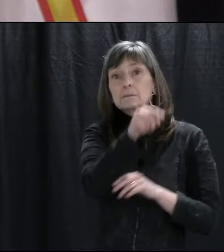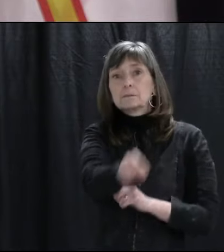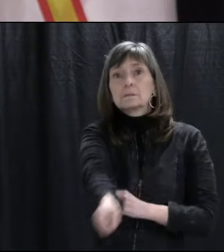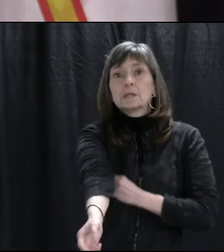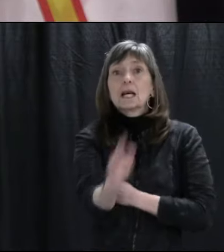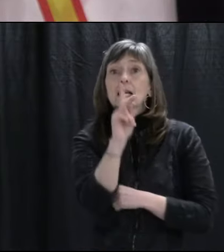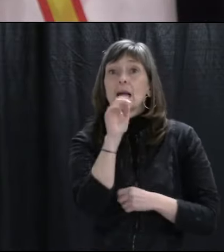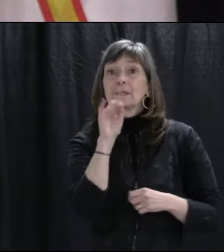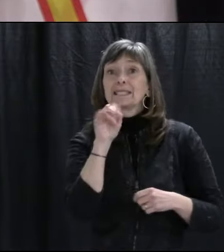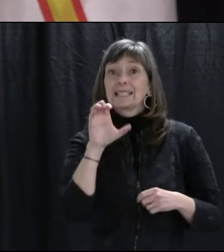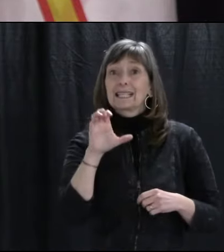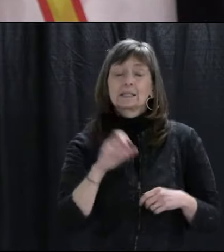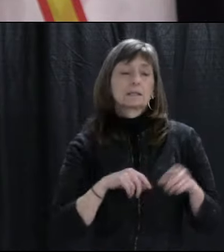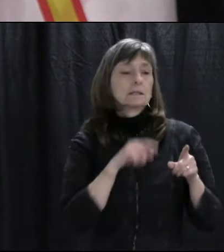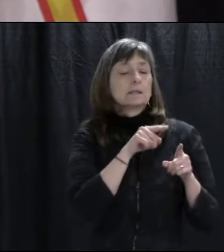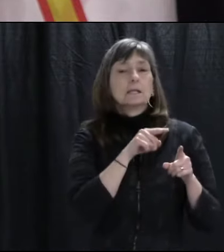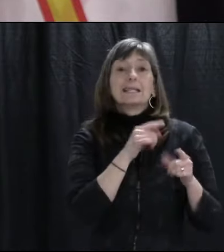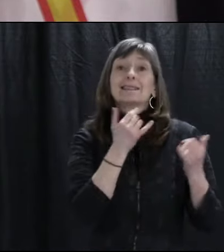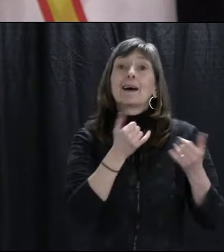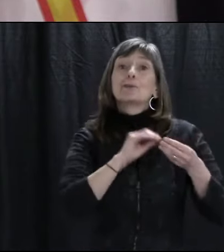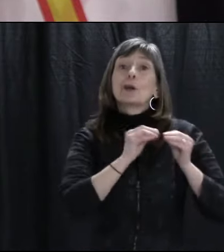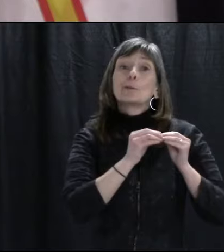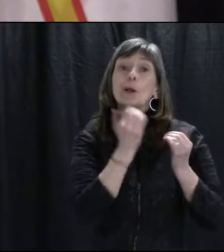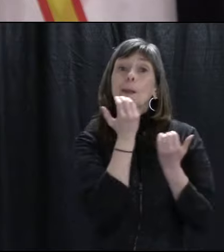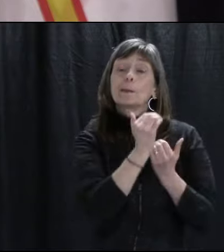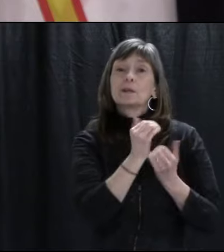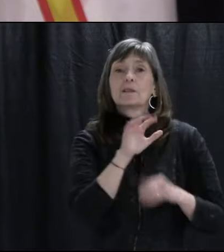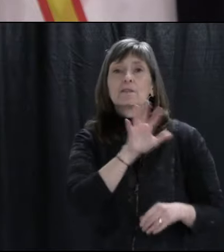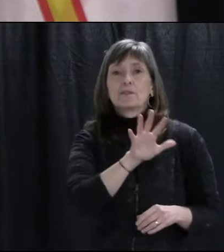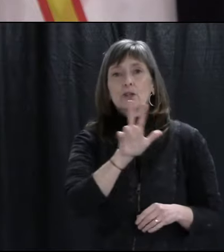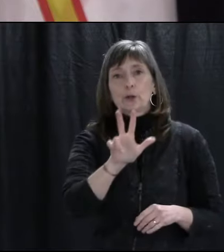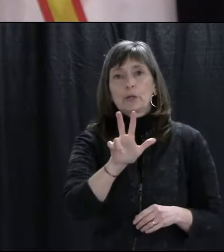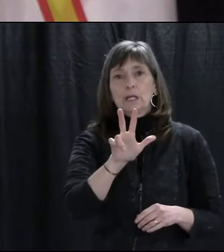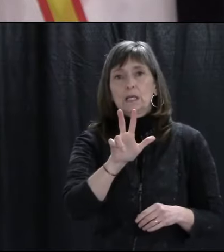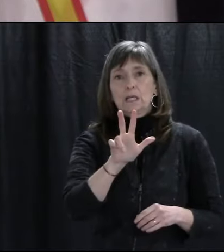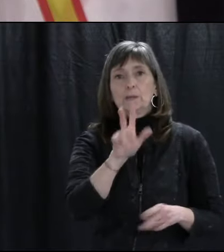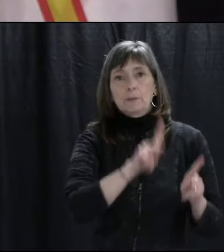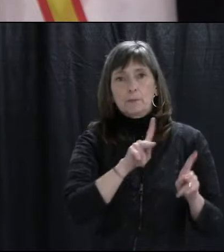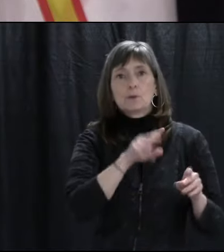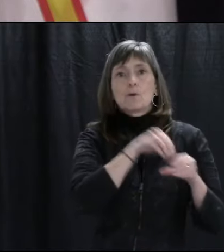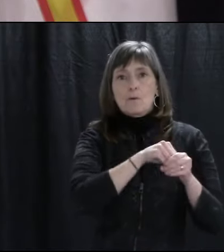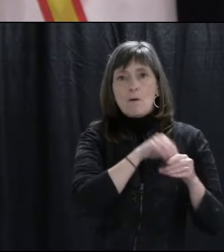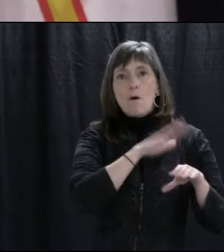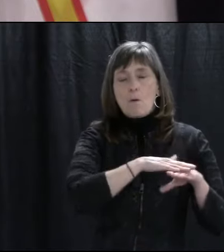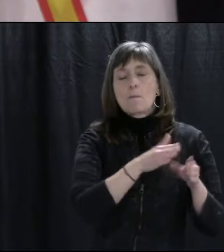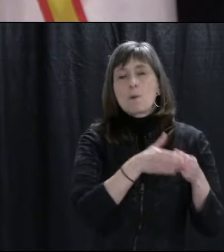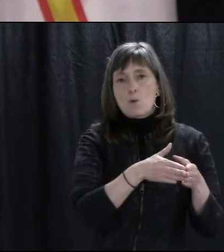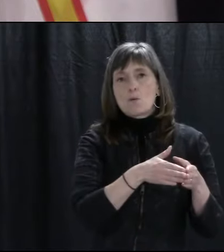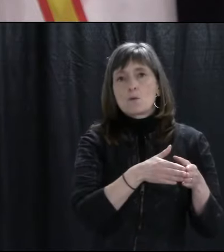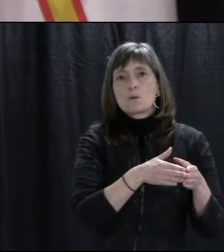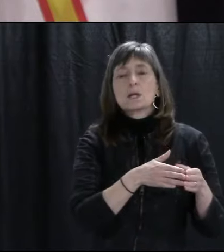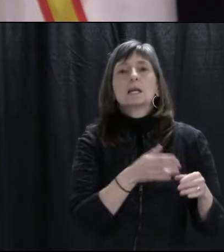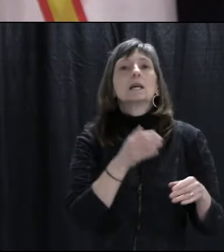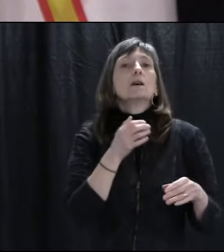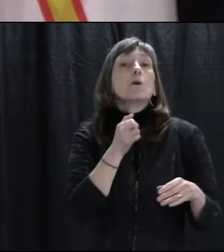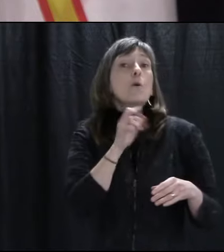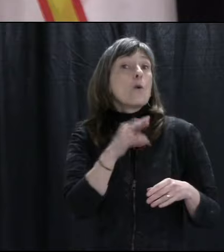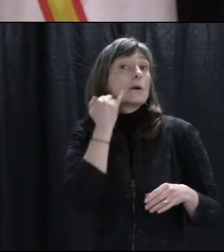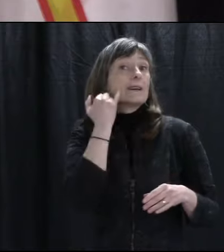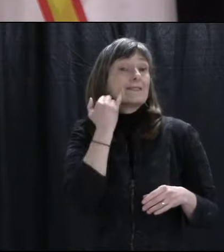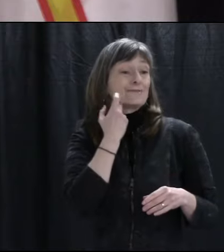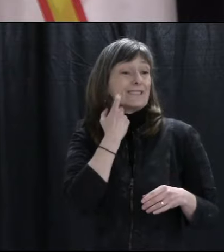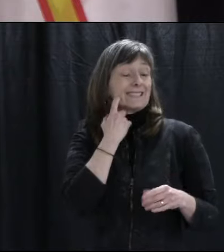on that route has been reduced to 53. For passengers who are currently returned from travel outside the